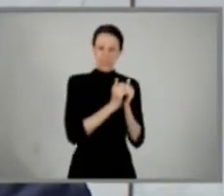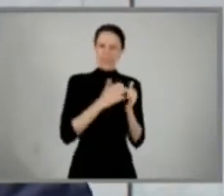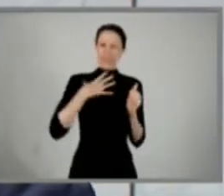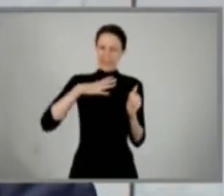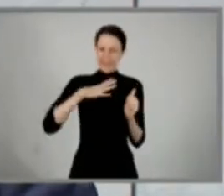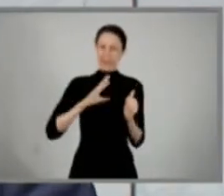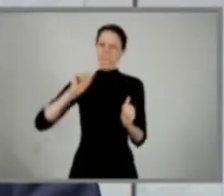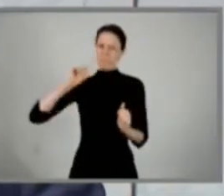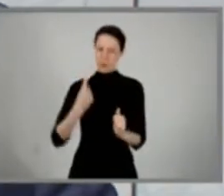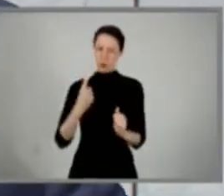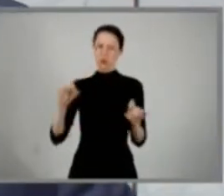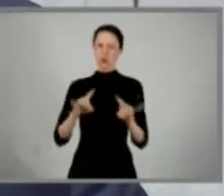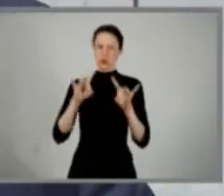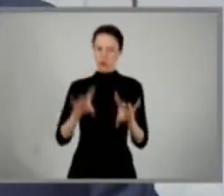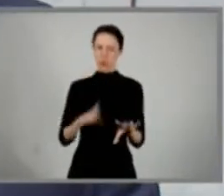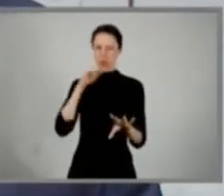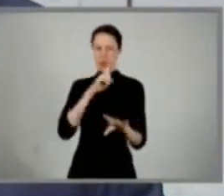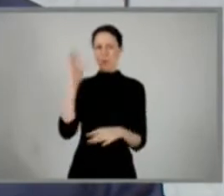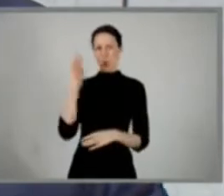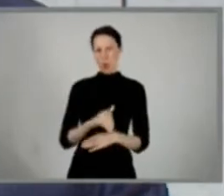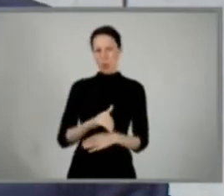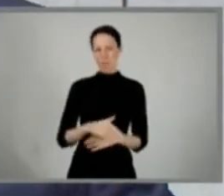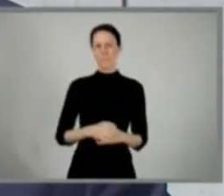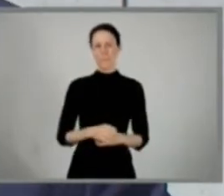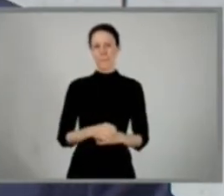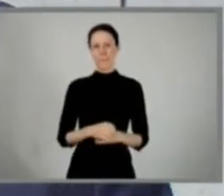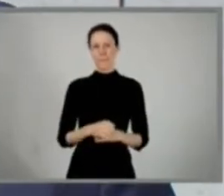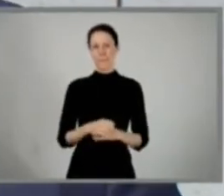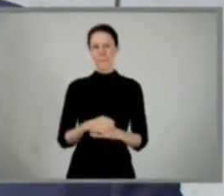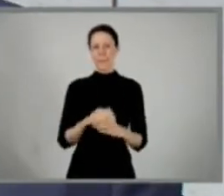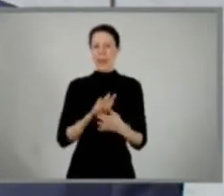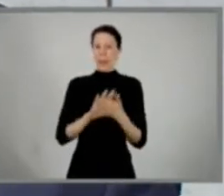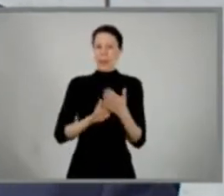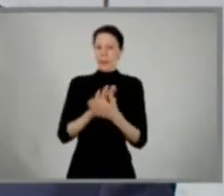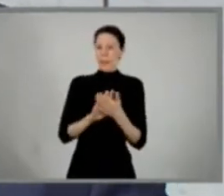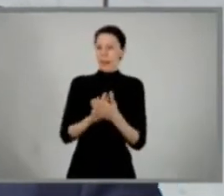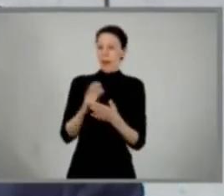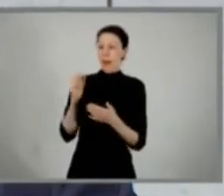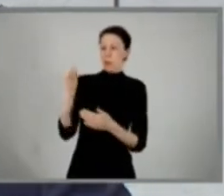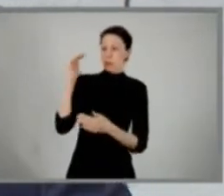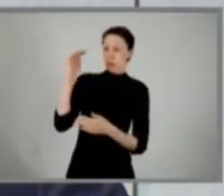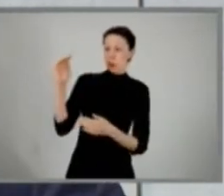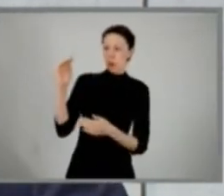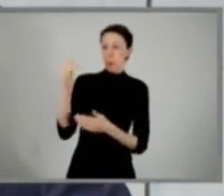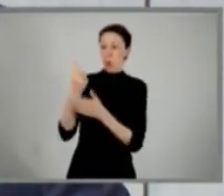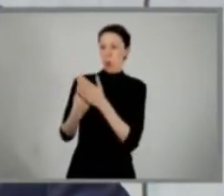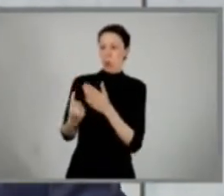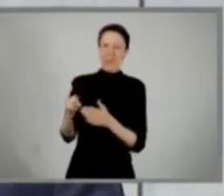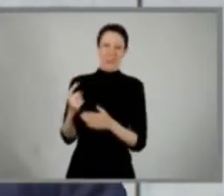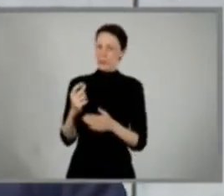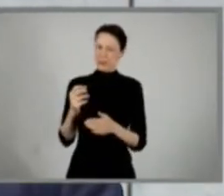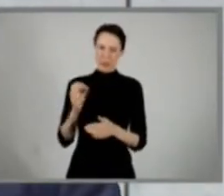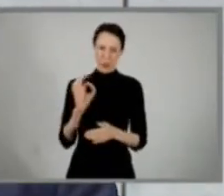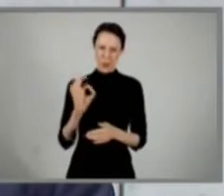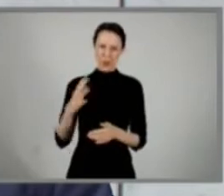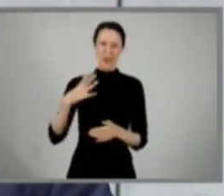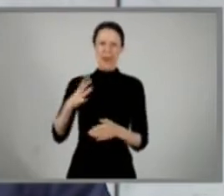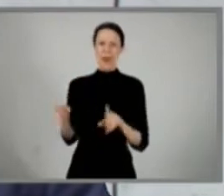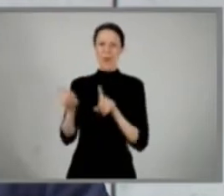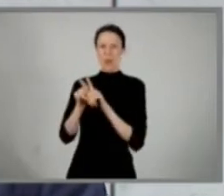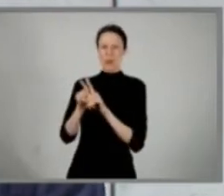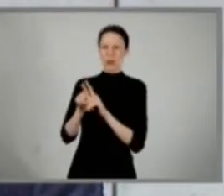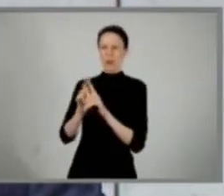And it's not just simply a matter of are there rooms in hotels to do it. There is also the police support that is needed to properly